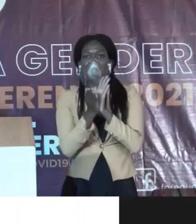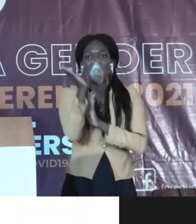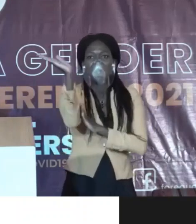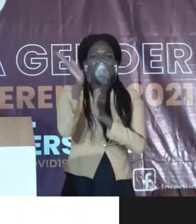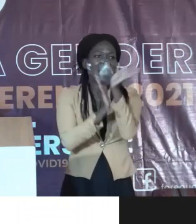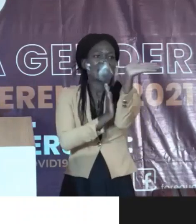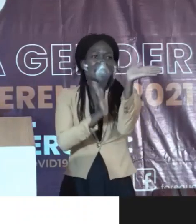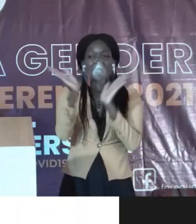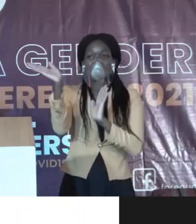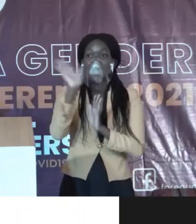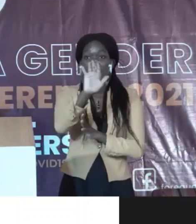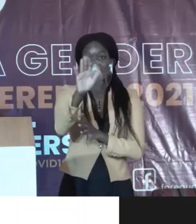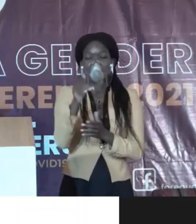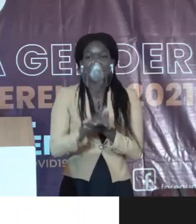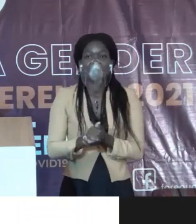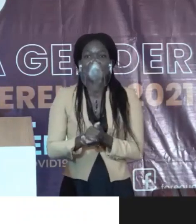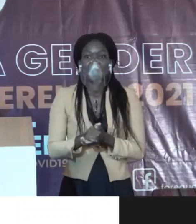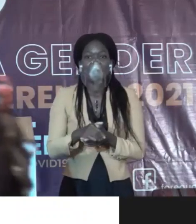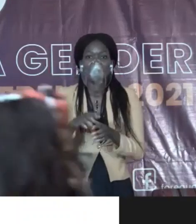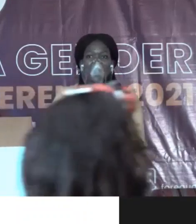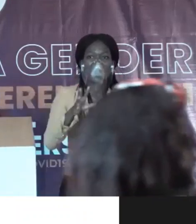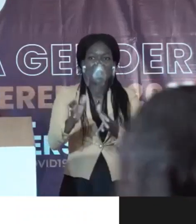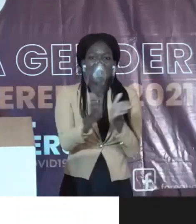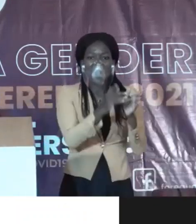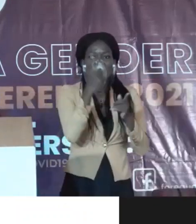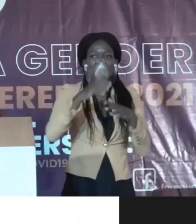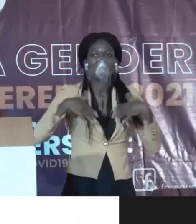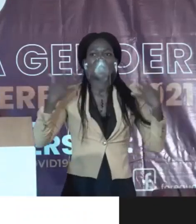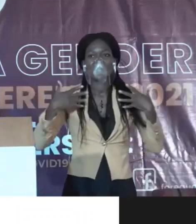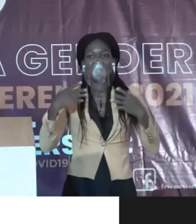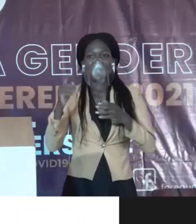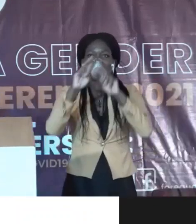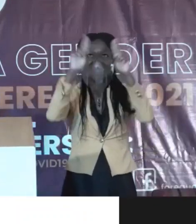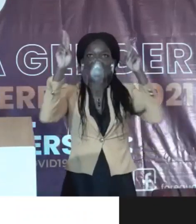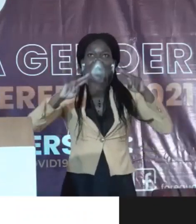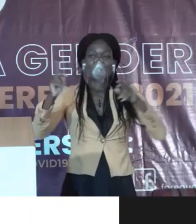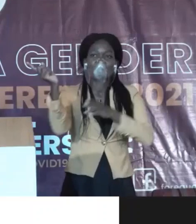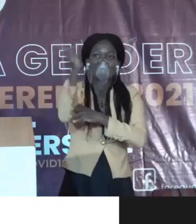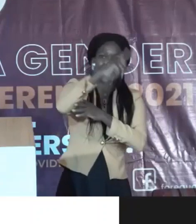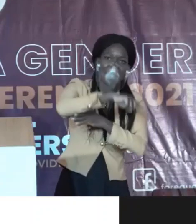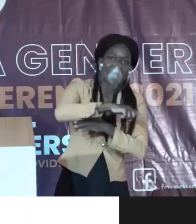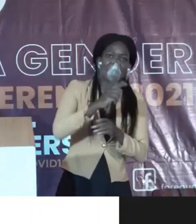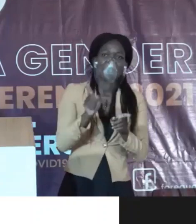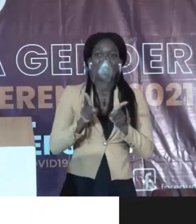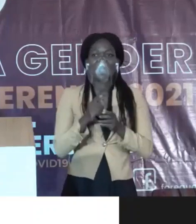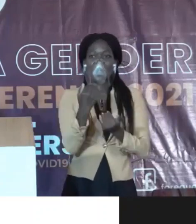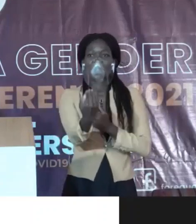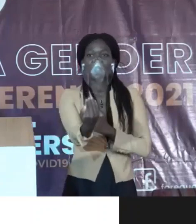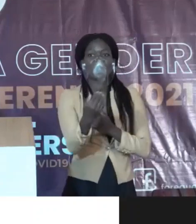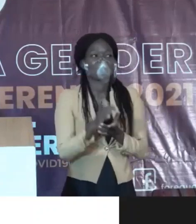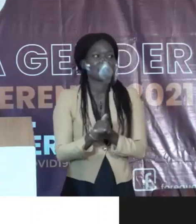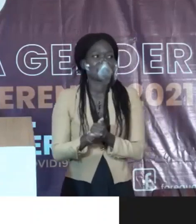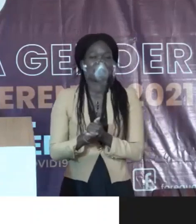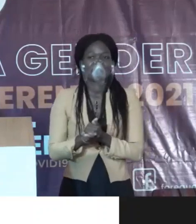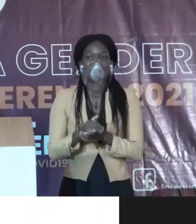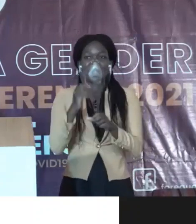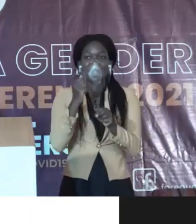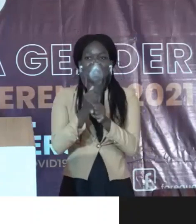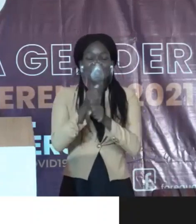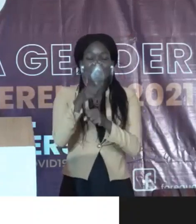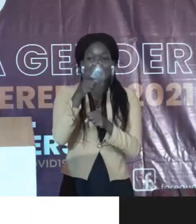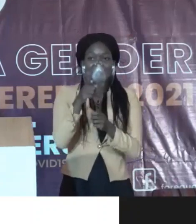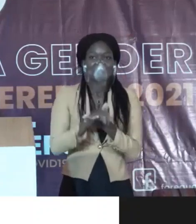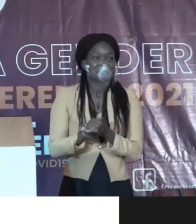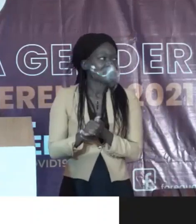service centers as part of celebrating International Day of the Girl Child. The initiative is officially